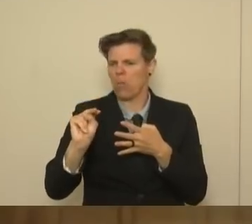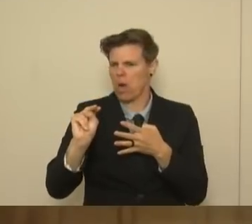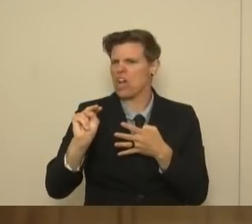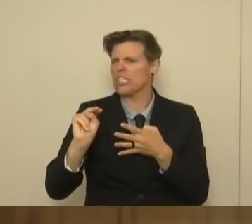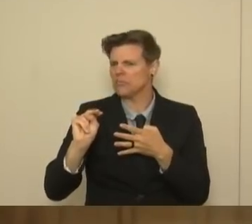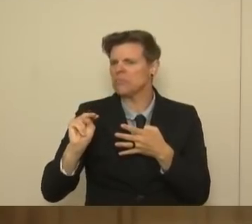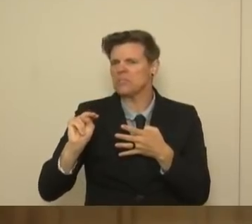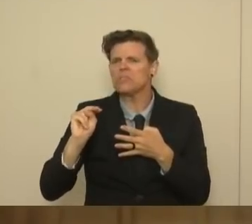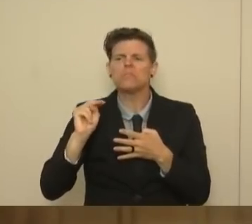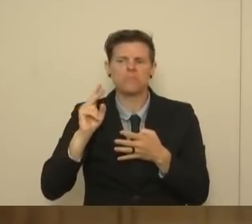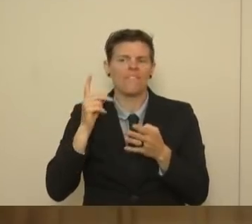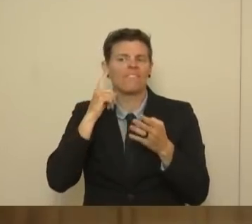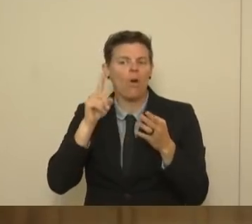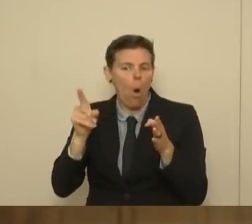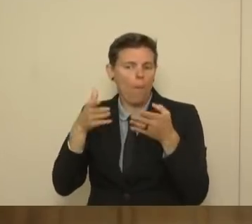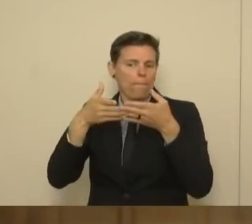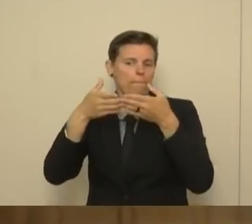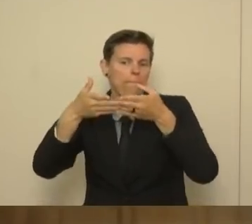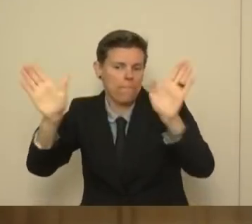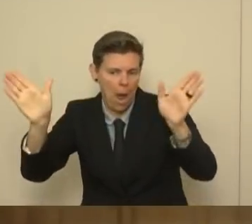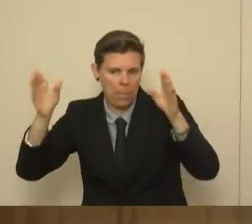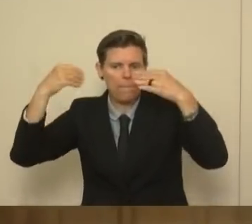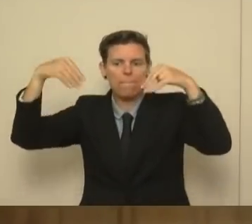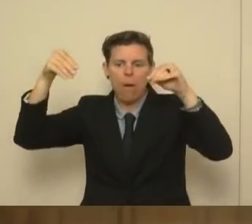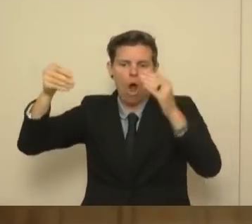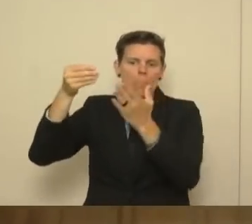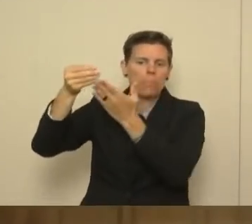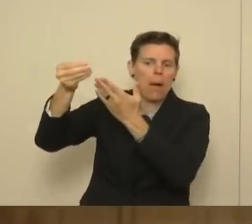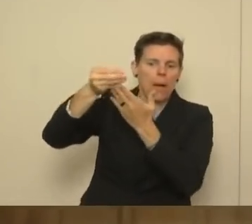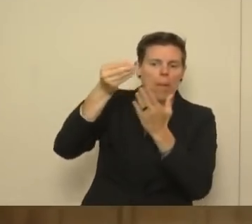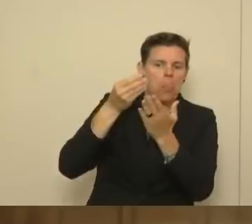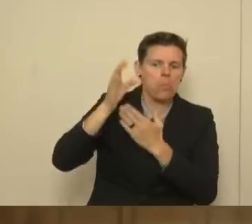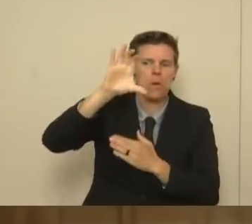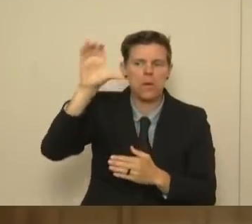available somewhere in the first quarter where